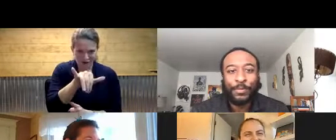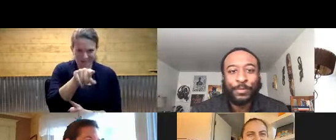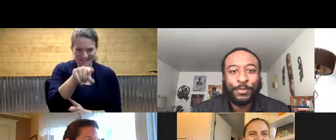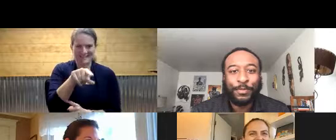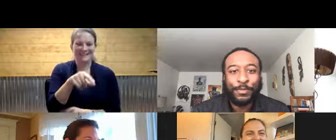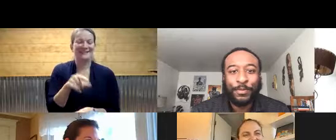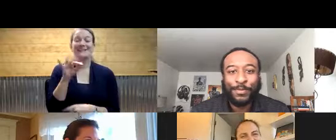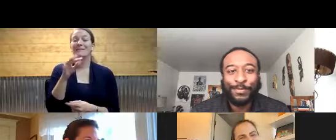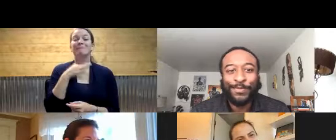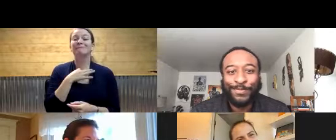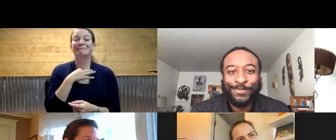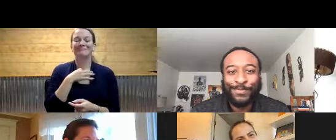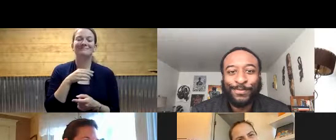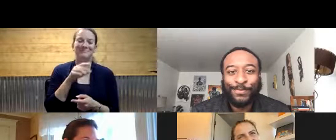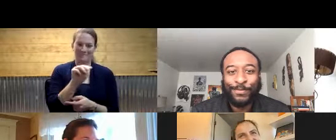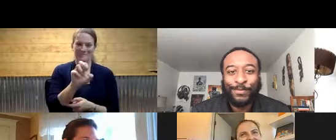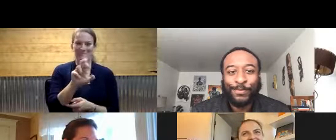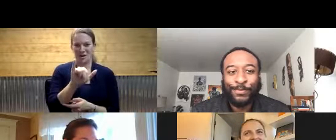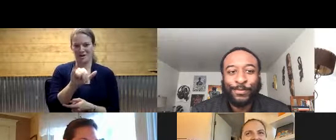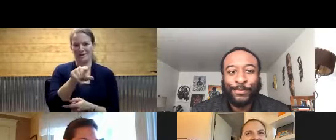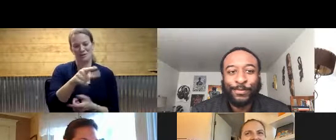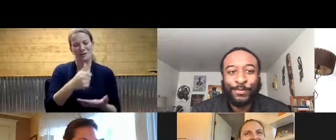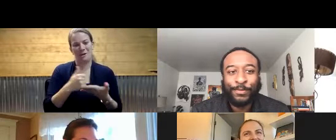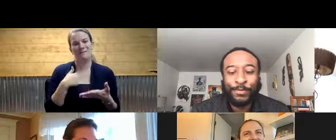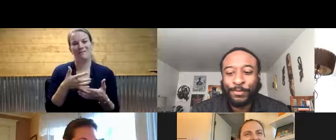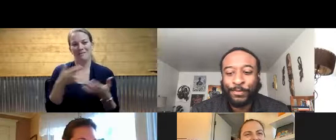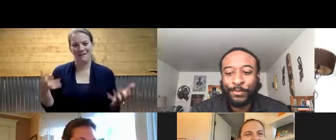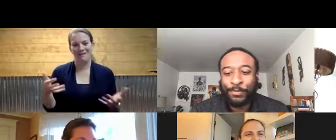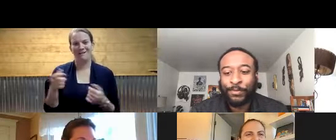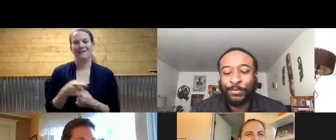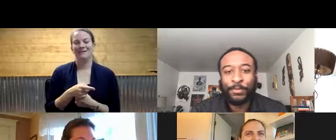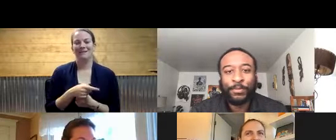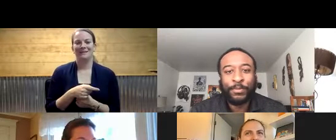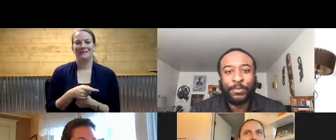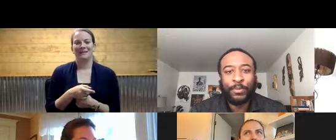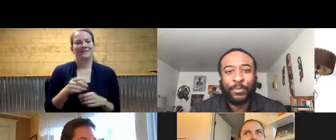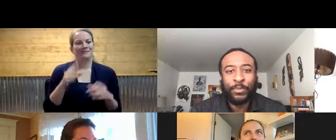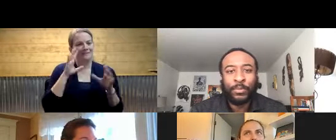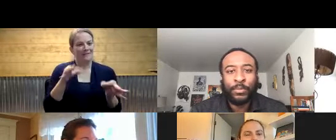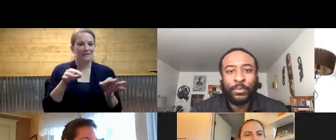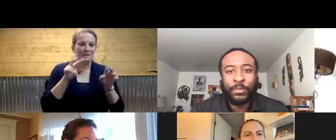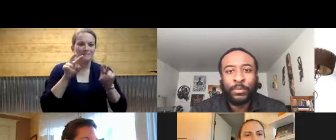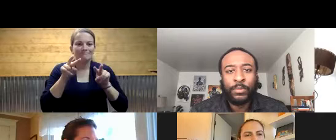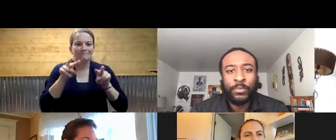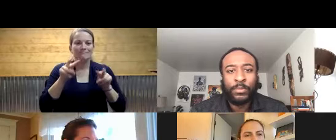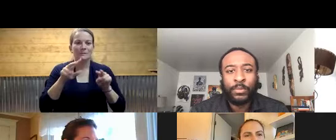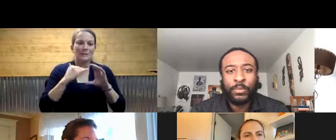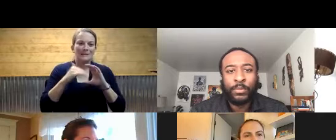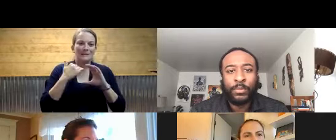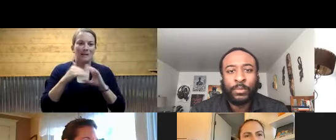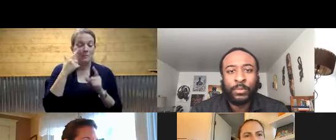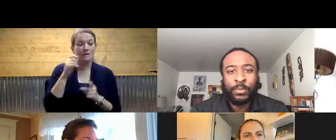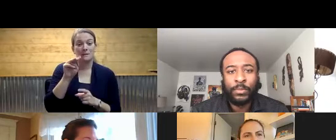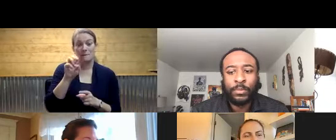really helped me out as well. And definitely, keep an eye out for her emails, because